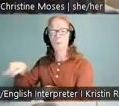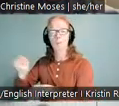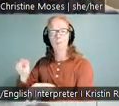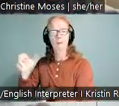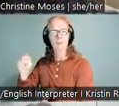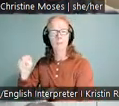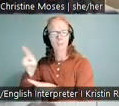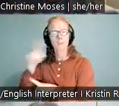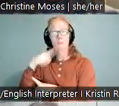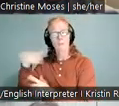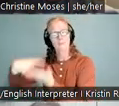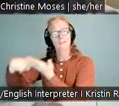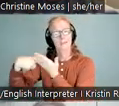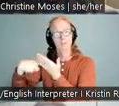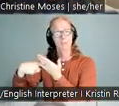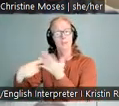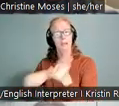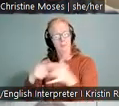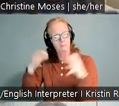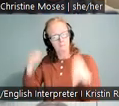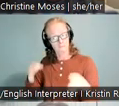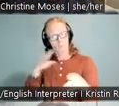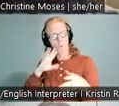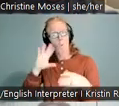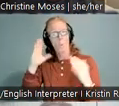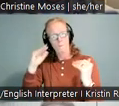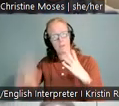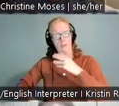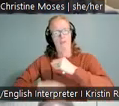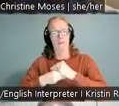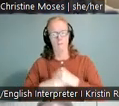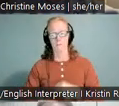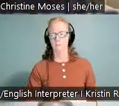adopt, for, you know, discussion and ultimately for adoption.